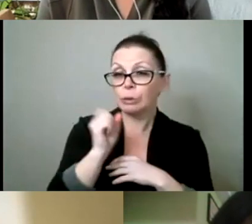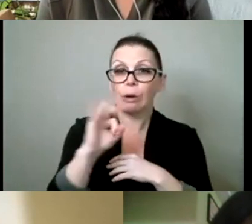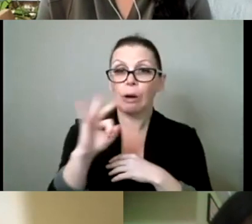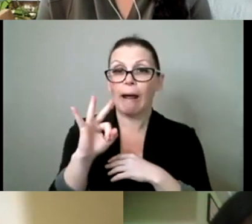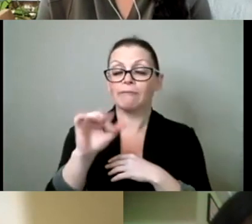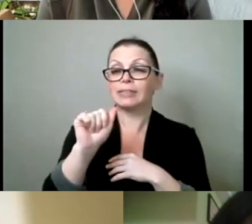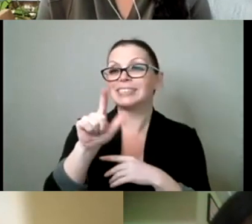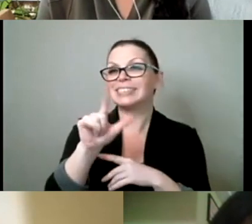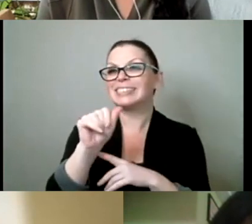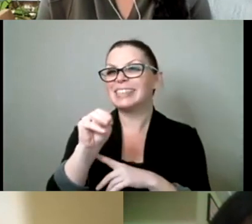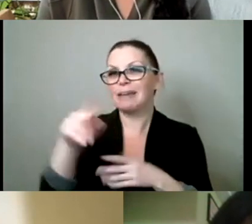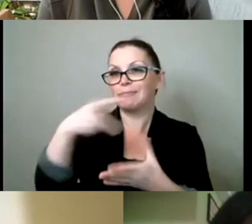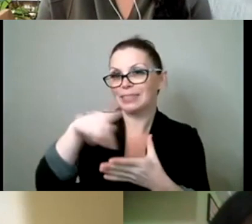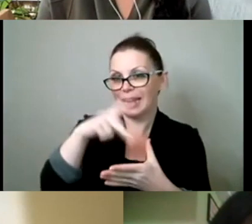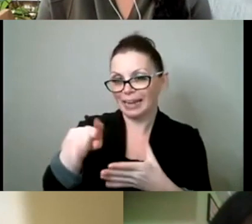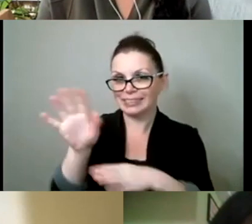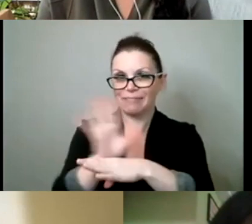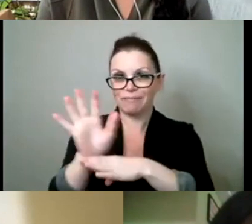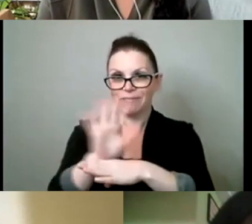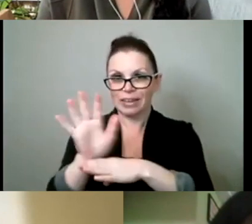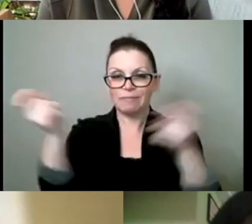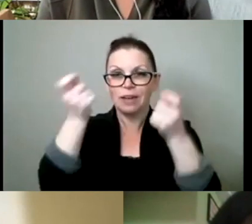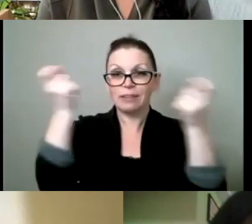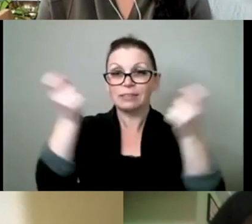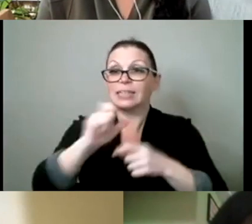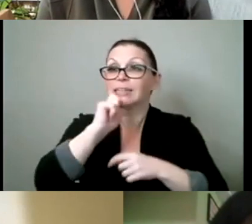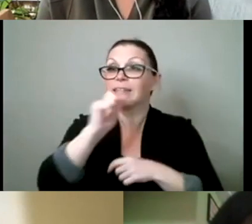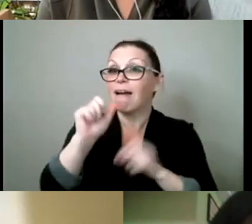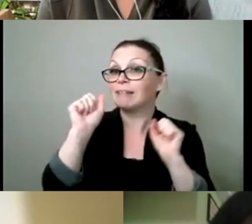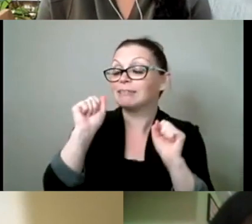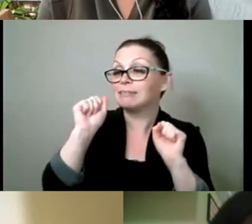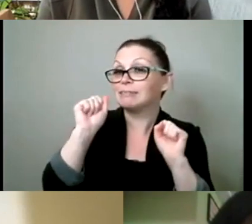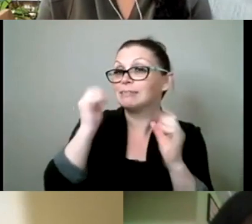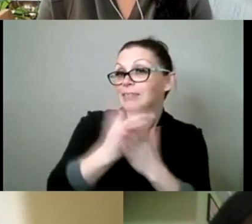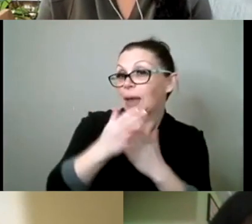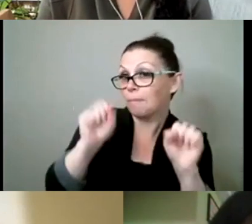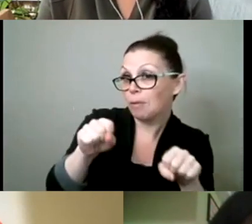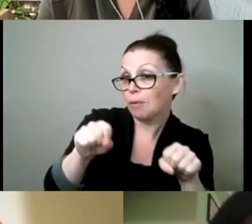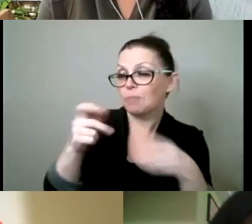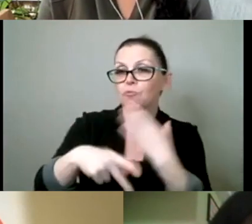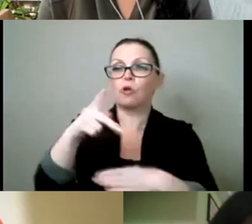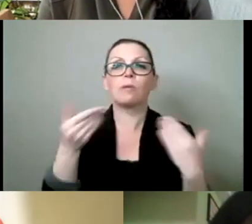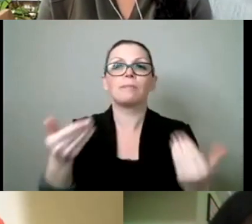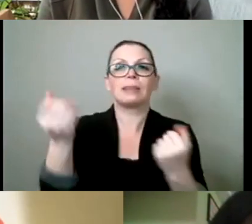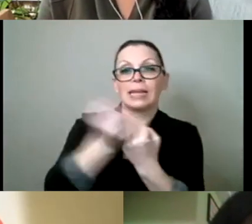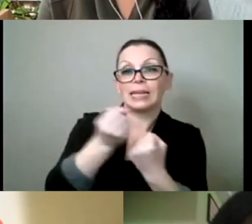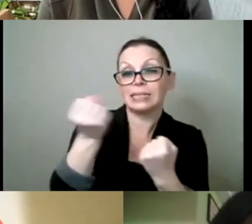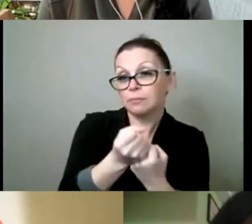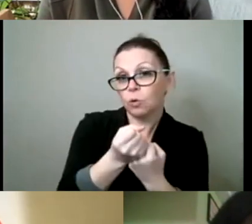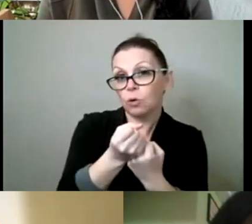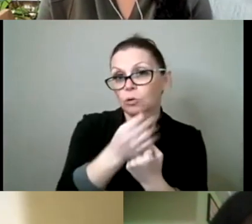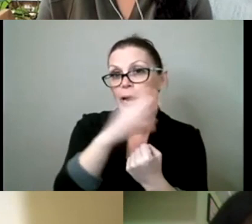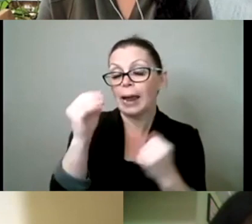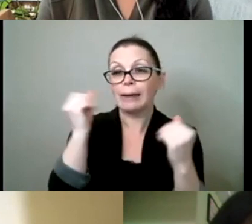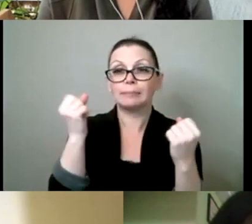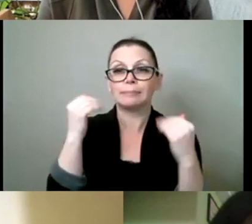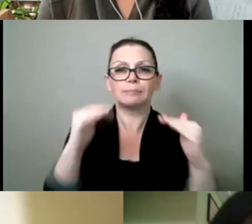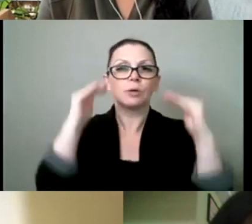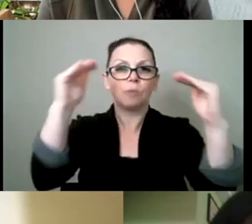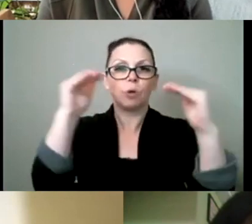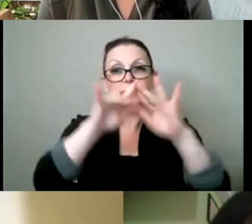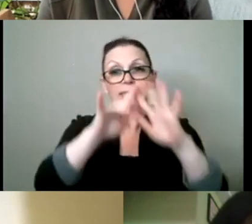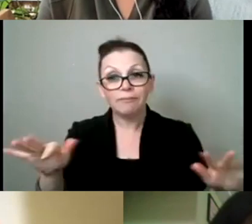Slam Dance Film Festival's Unstoppable program that supports and promotes